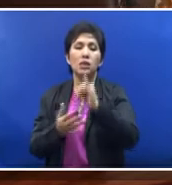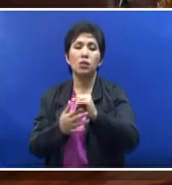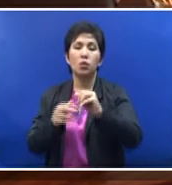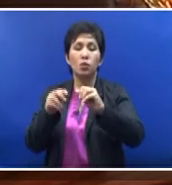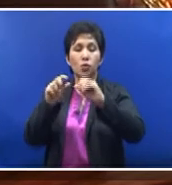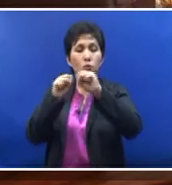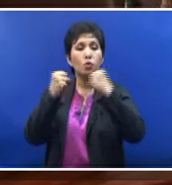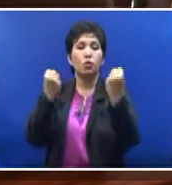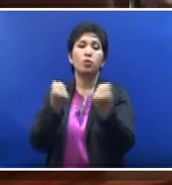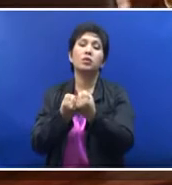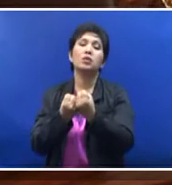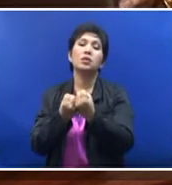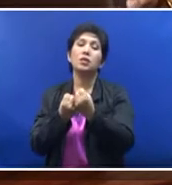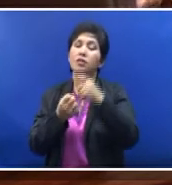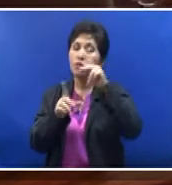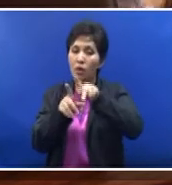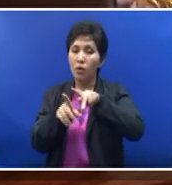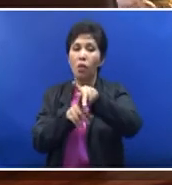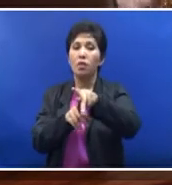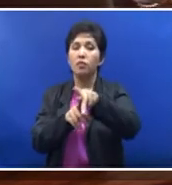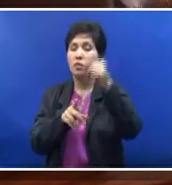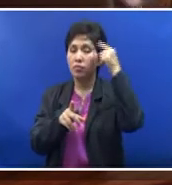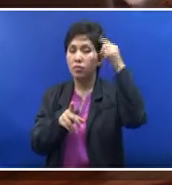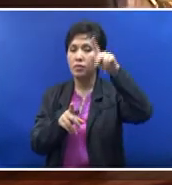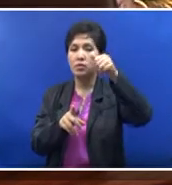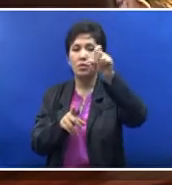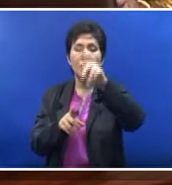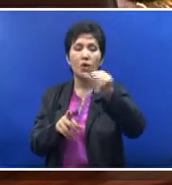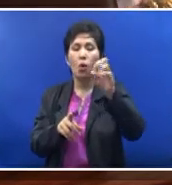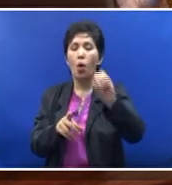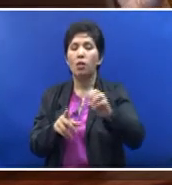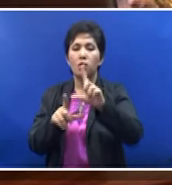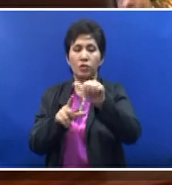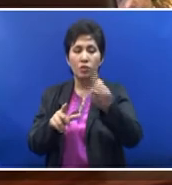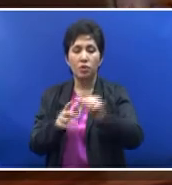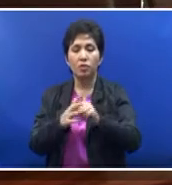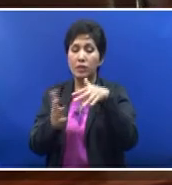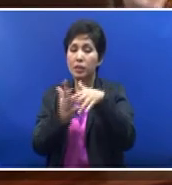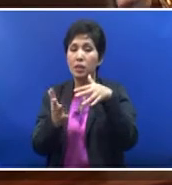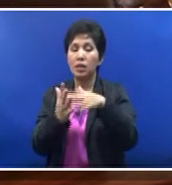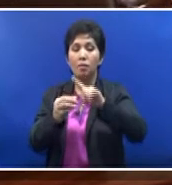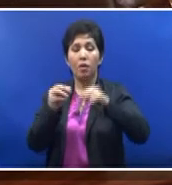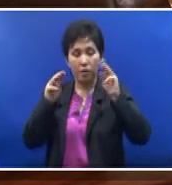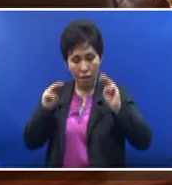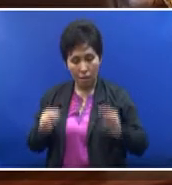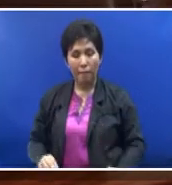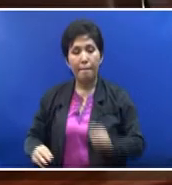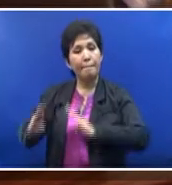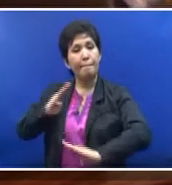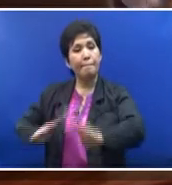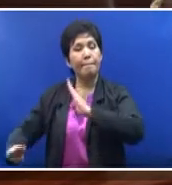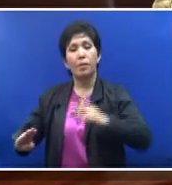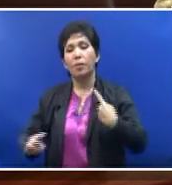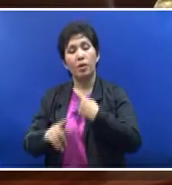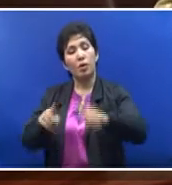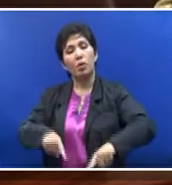Okay, sociology, psychology, I think you already understand. Okay, it is the study about the human behavior. Okay, we are going